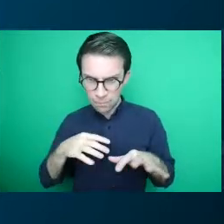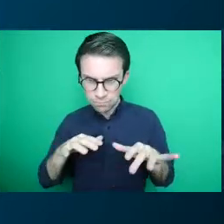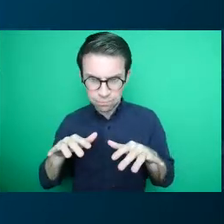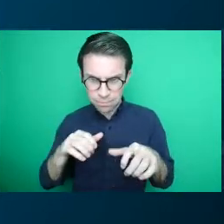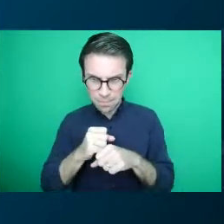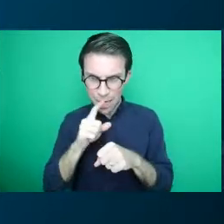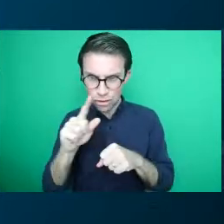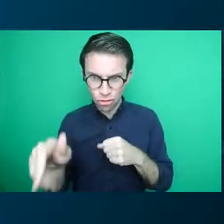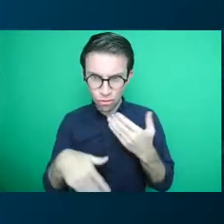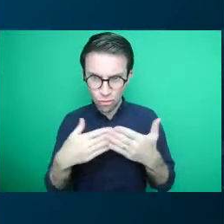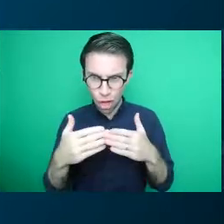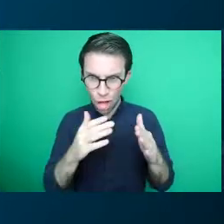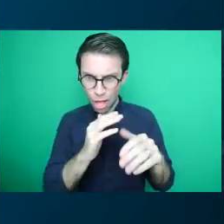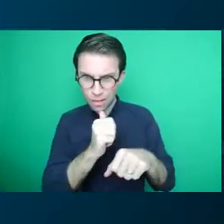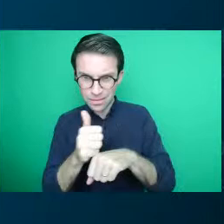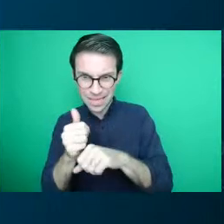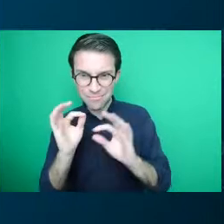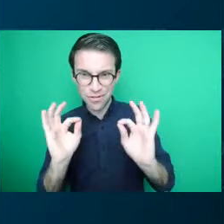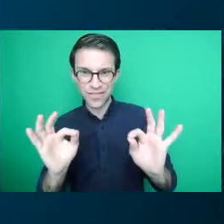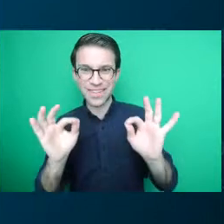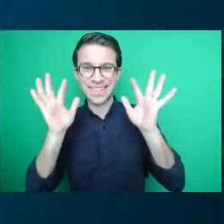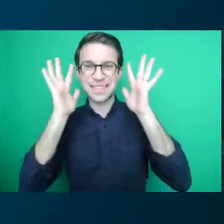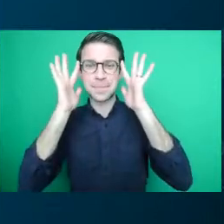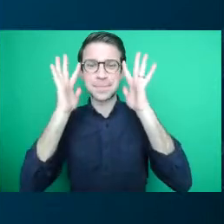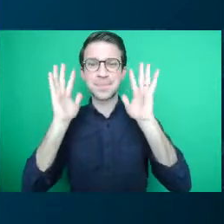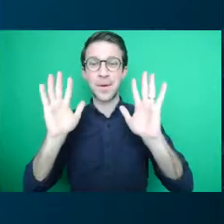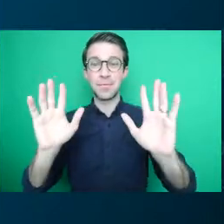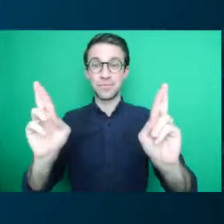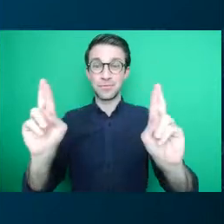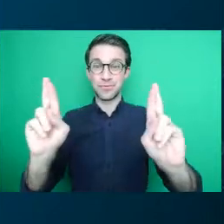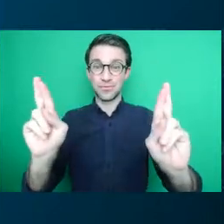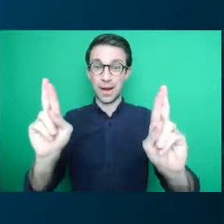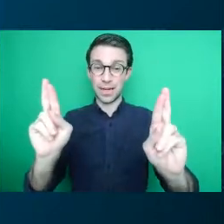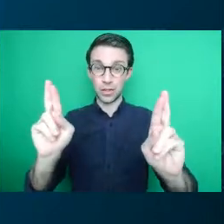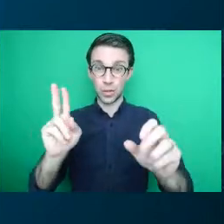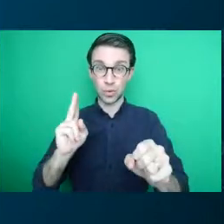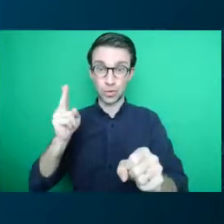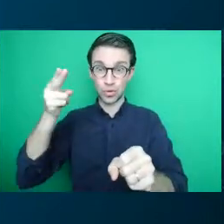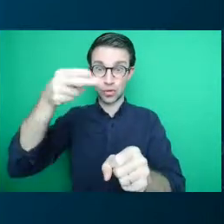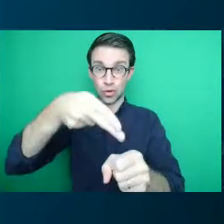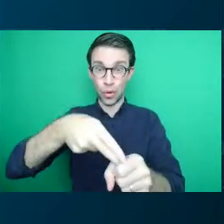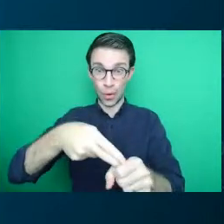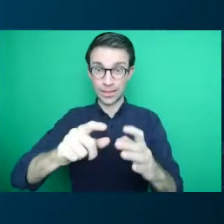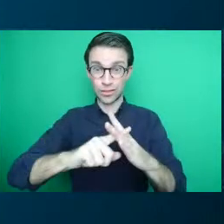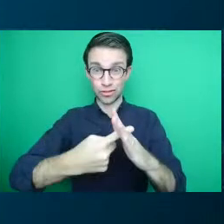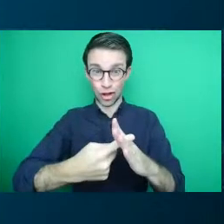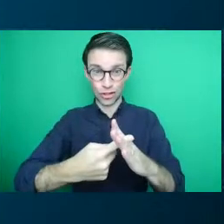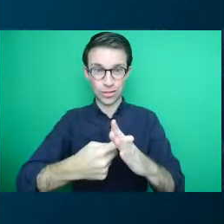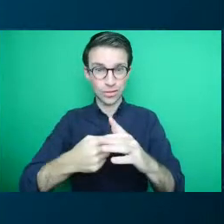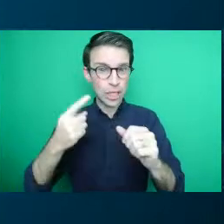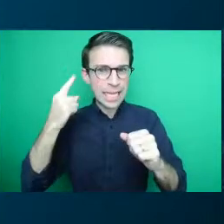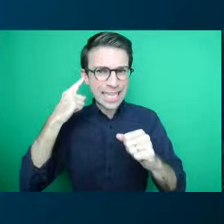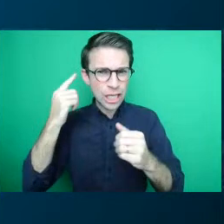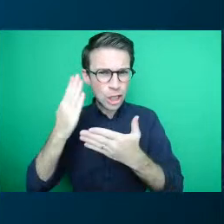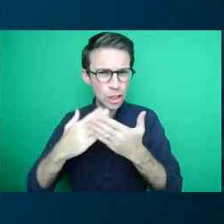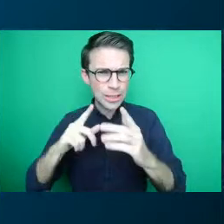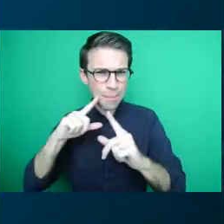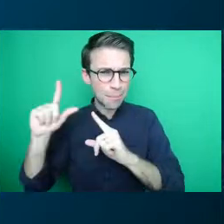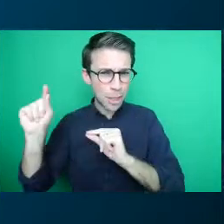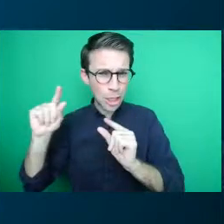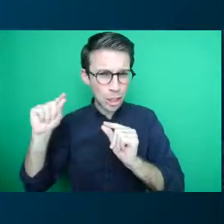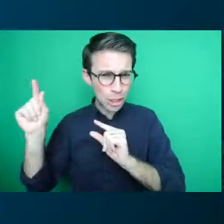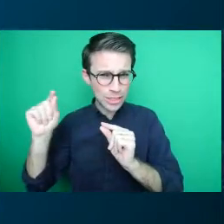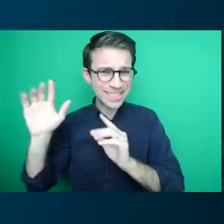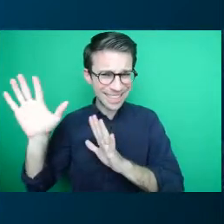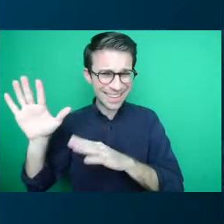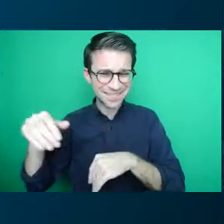show. So we are going to hop in, and y'all should hear a little bit of bird noises there. We end